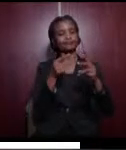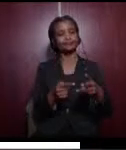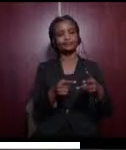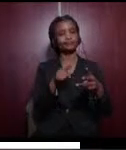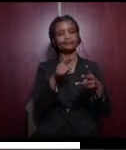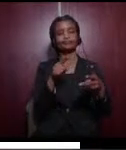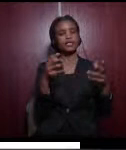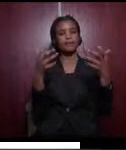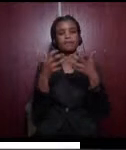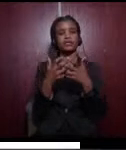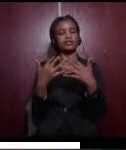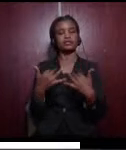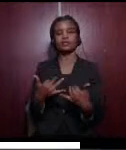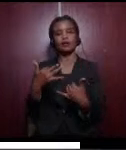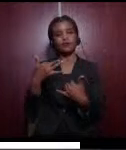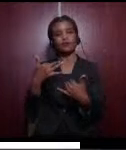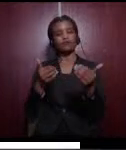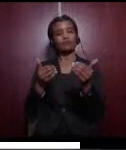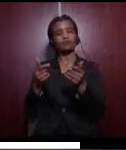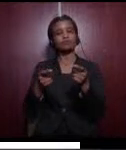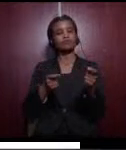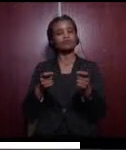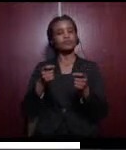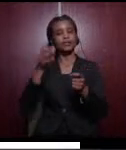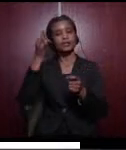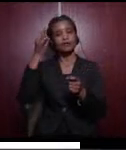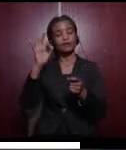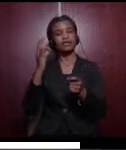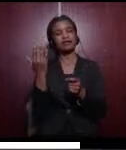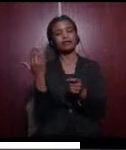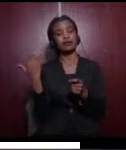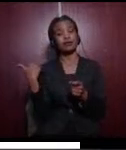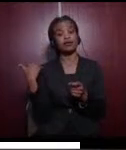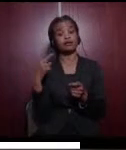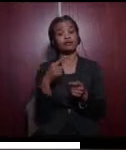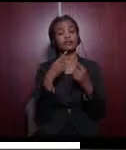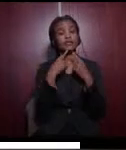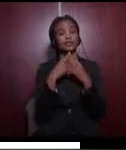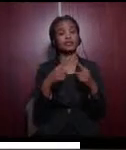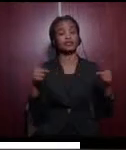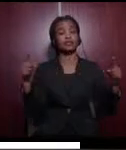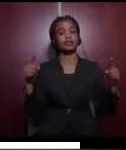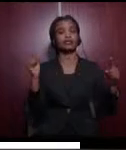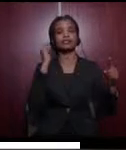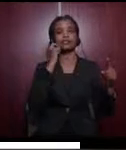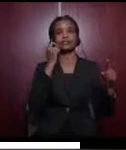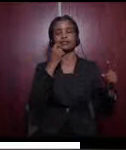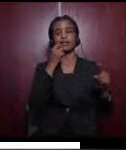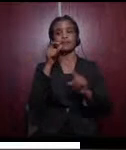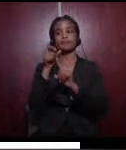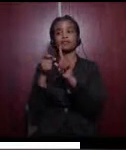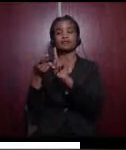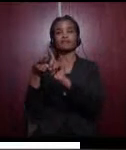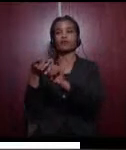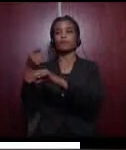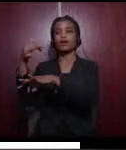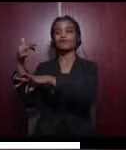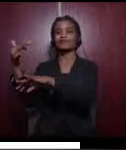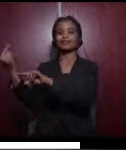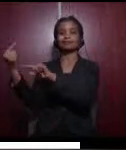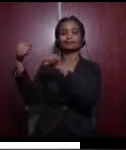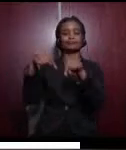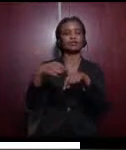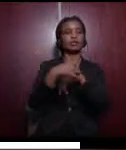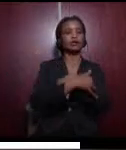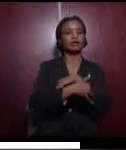new dispensation. For instance, what was declared a refugee in 1978, what was declared as a victim